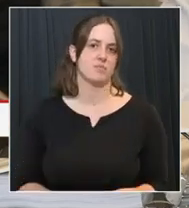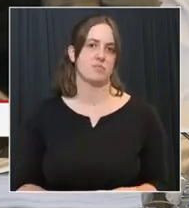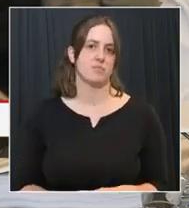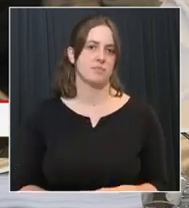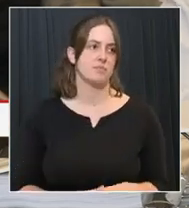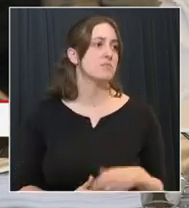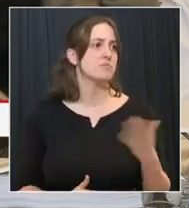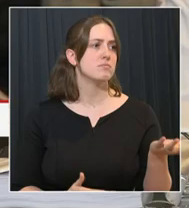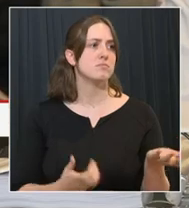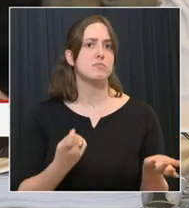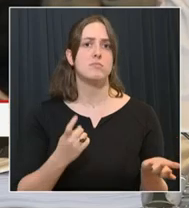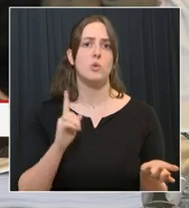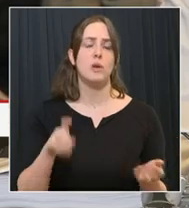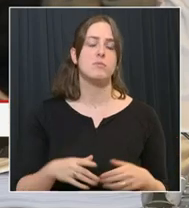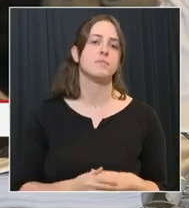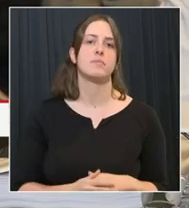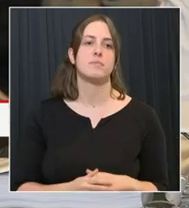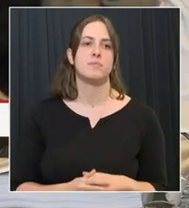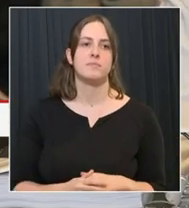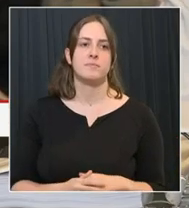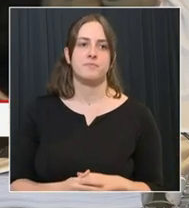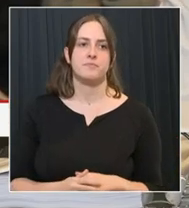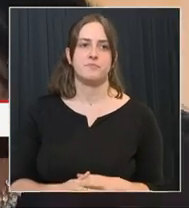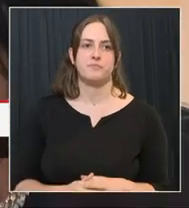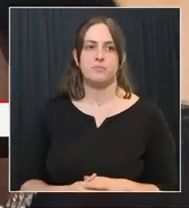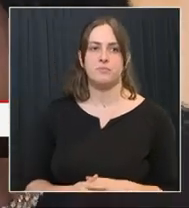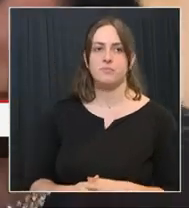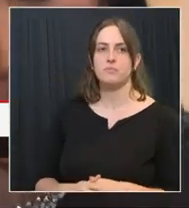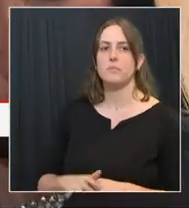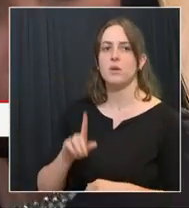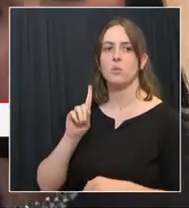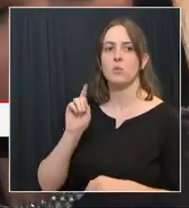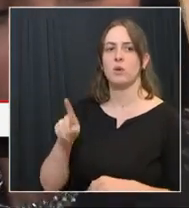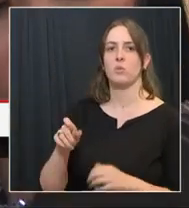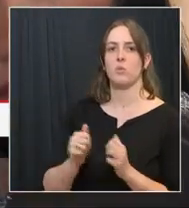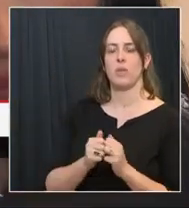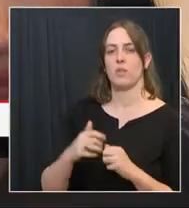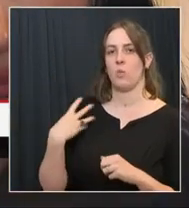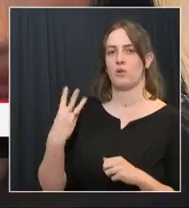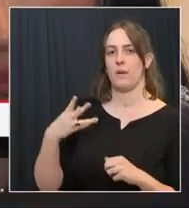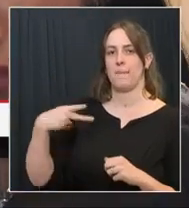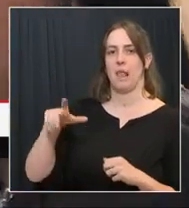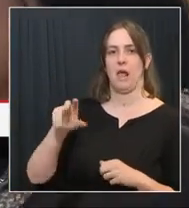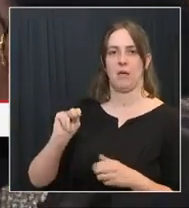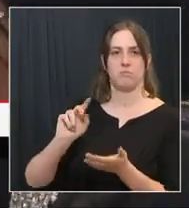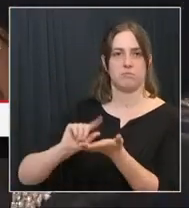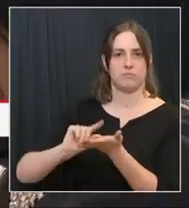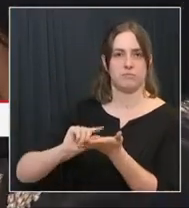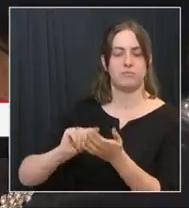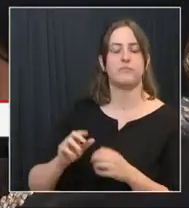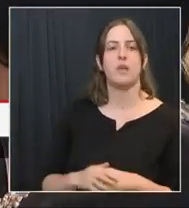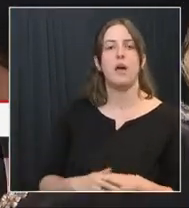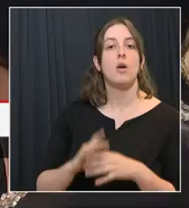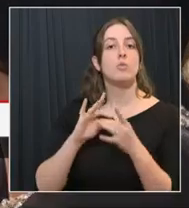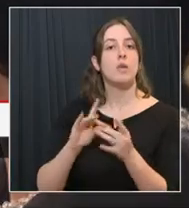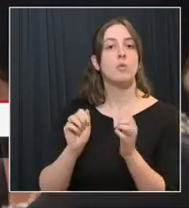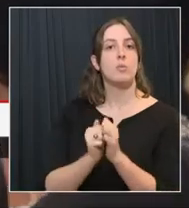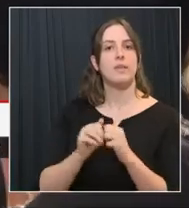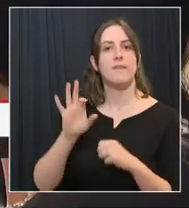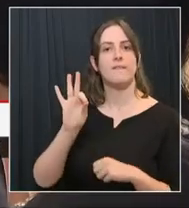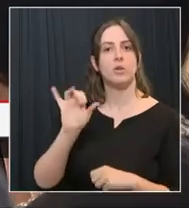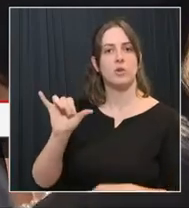Lou Chavarro here, the Washington Blade. On the budget, going back quickly to the fiscal year